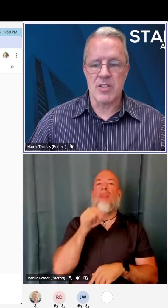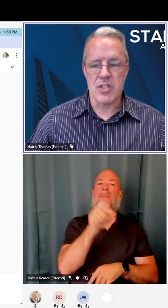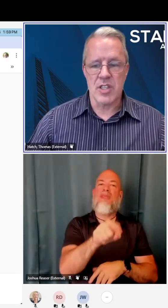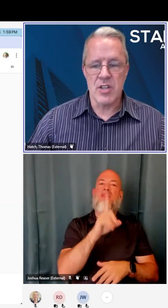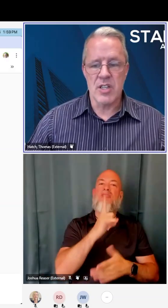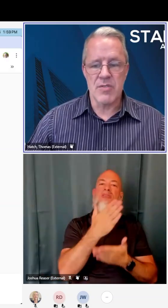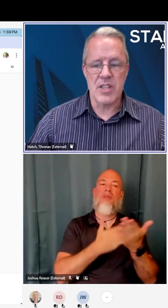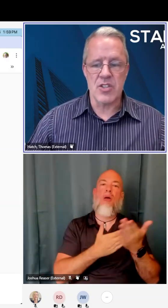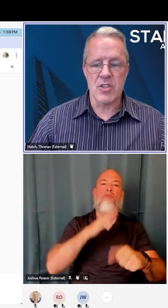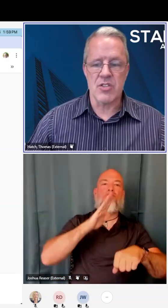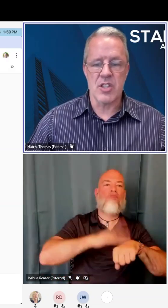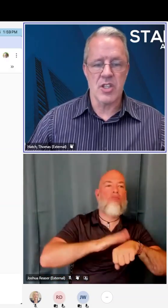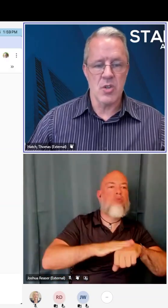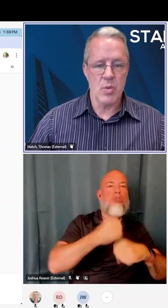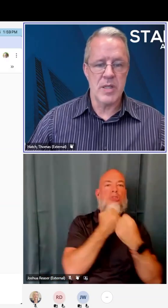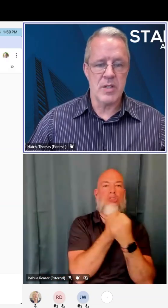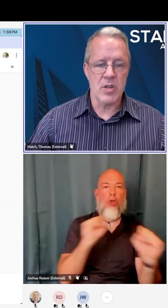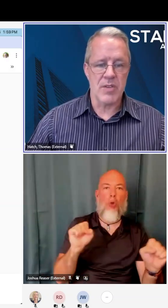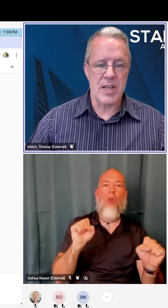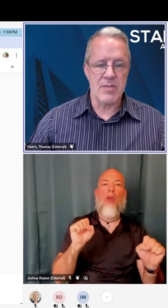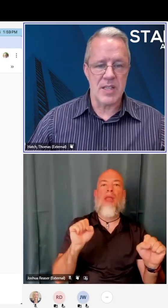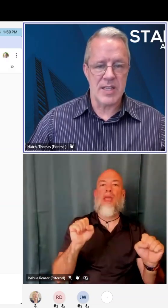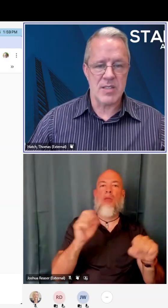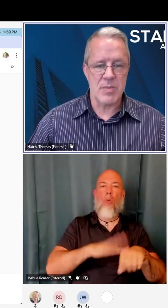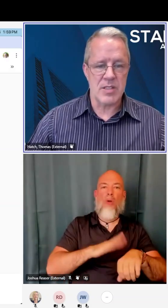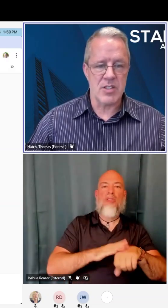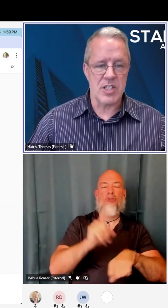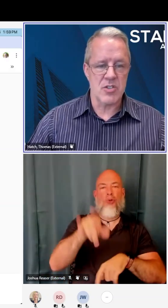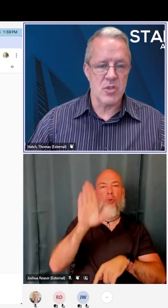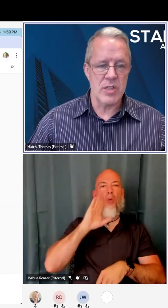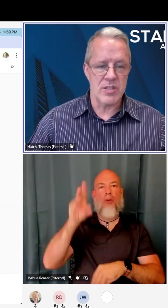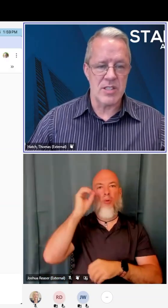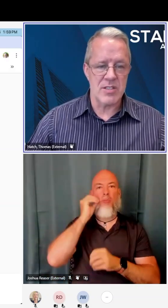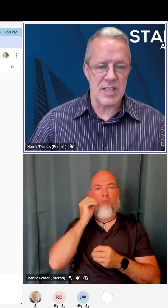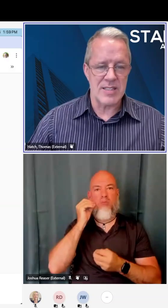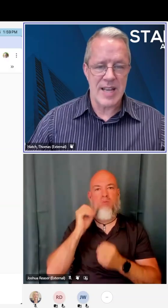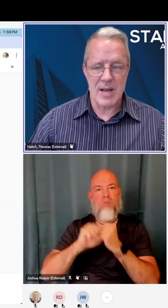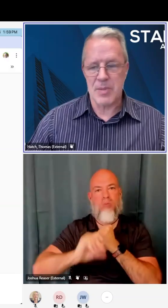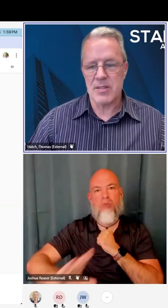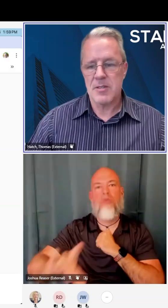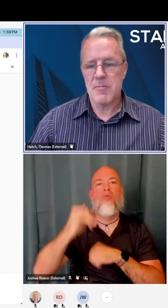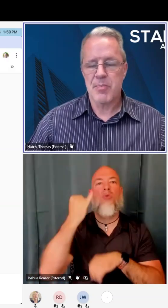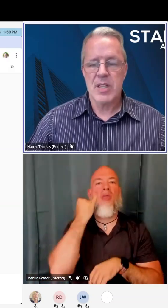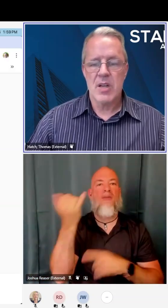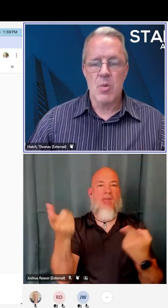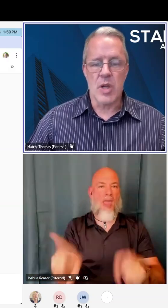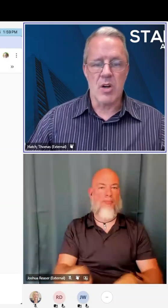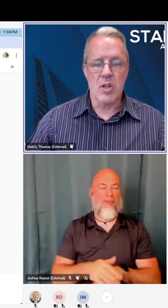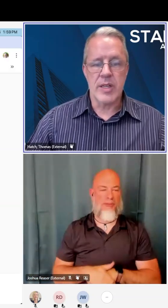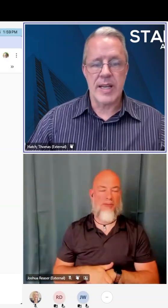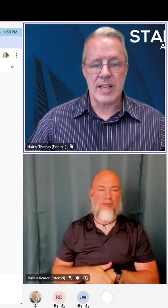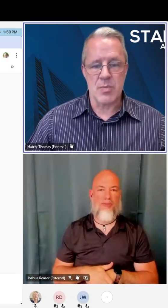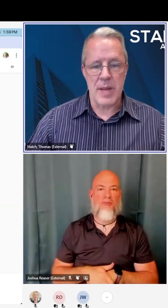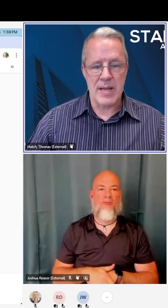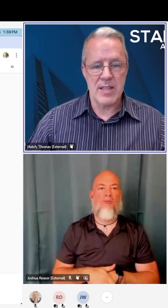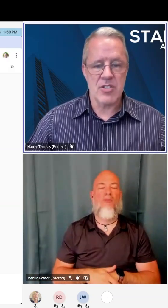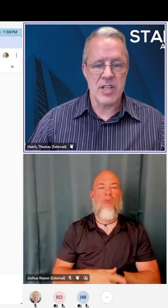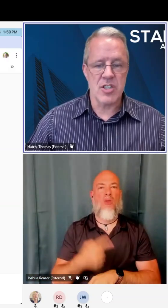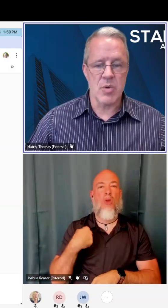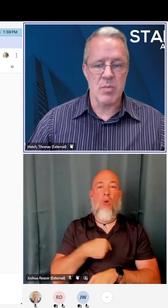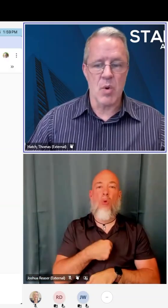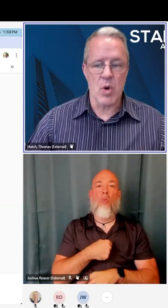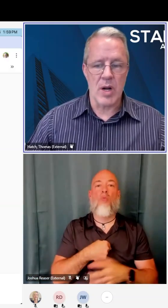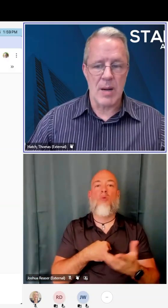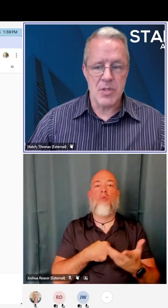set up as a security feature so that you will be notified via text message as soon as these things happen. We are looking at expanding